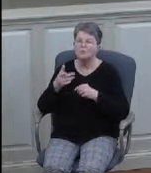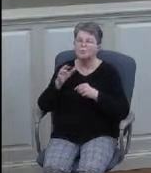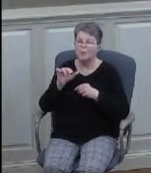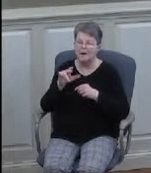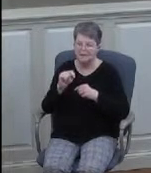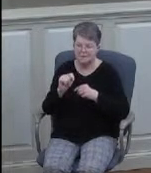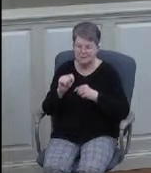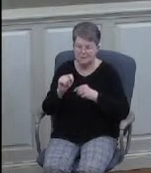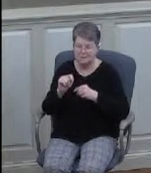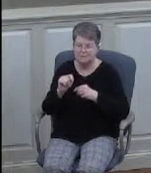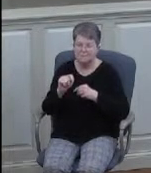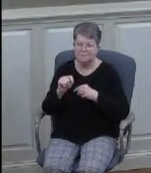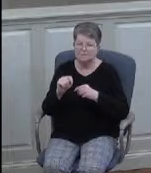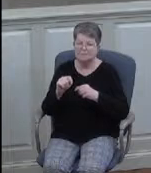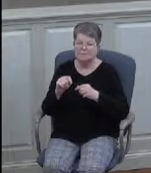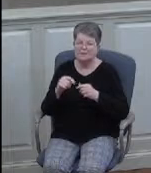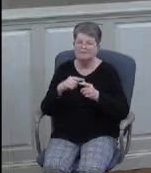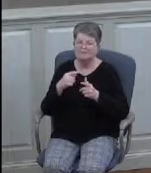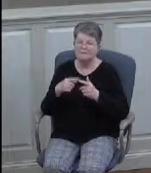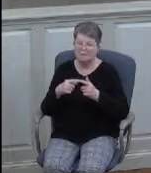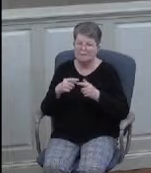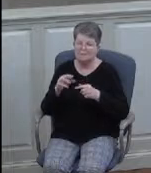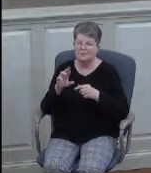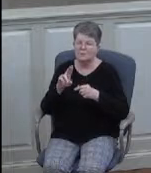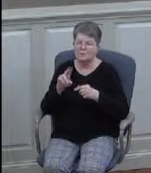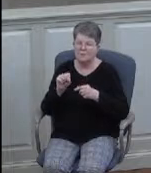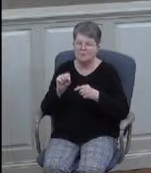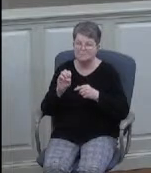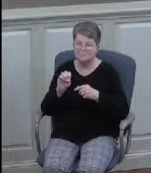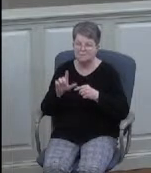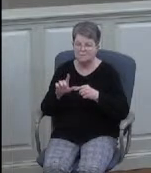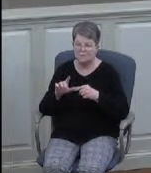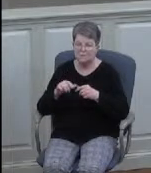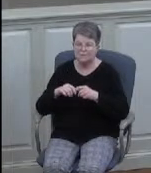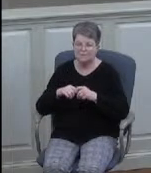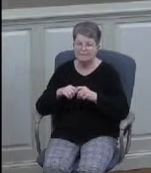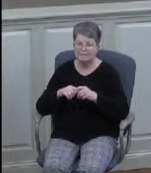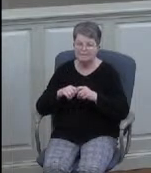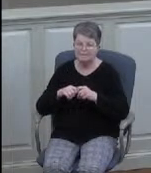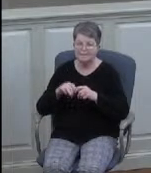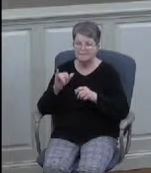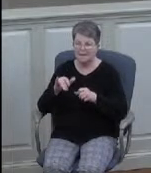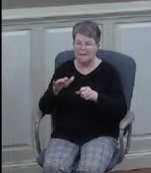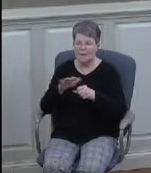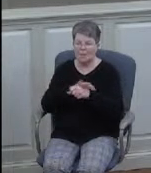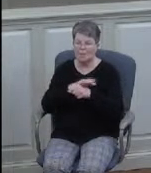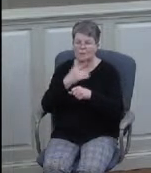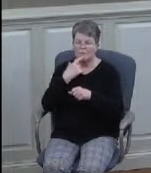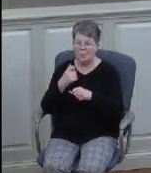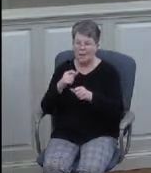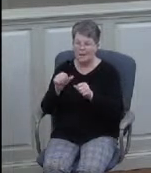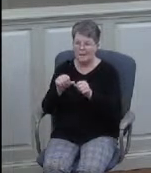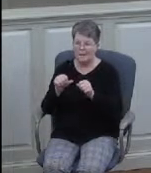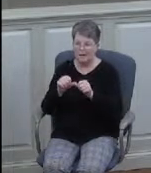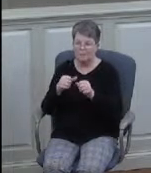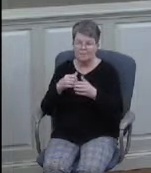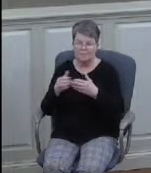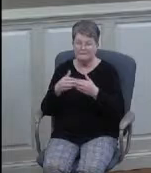Grant, and then Russell. And that whole red area, even though it's